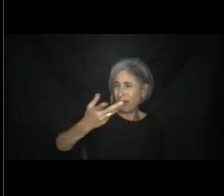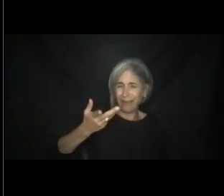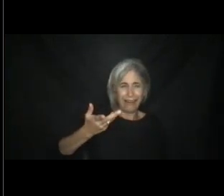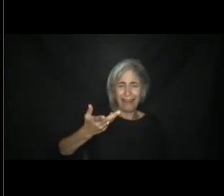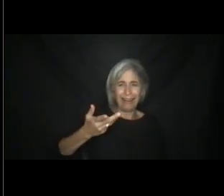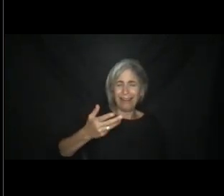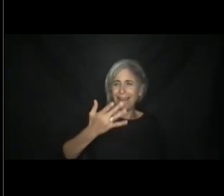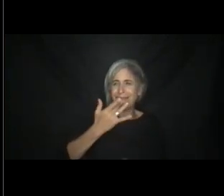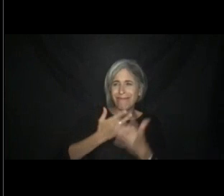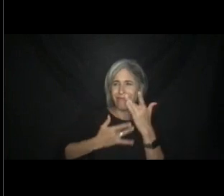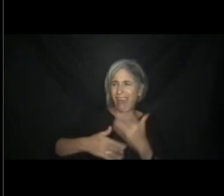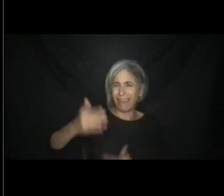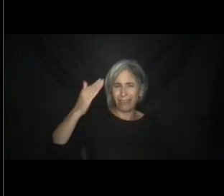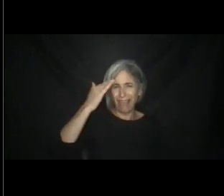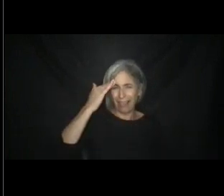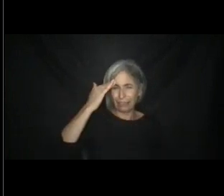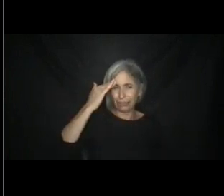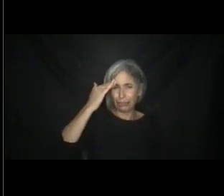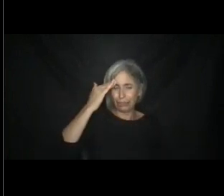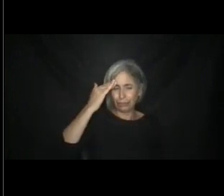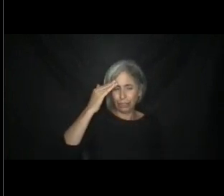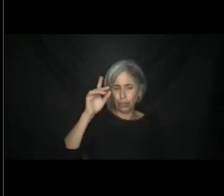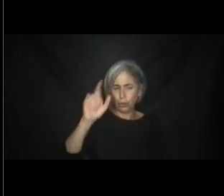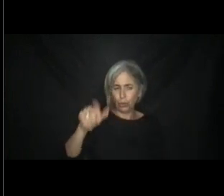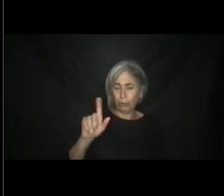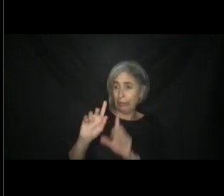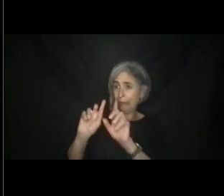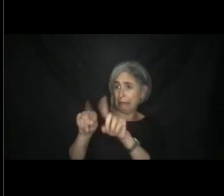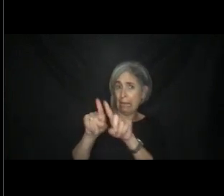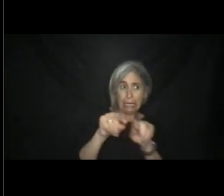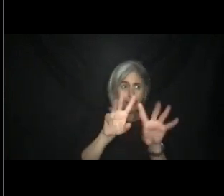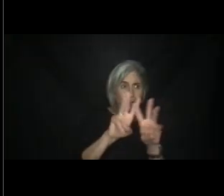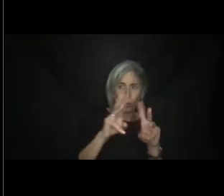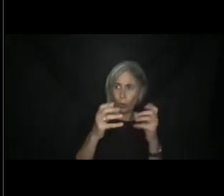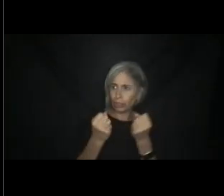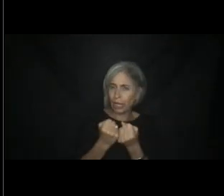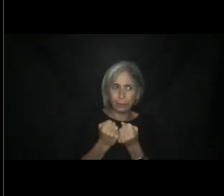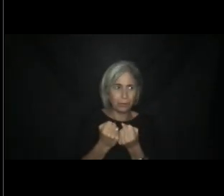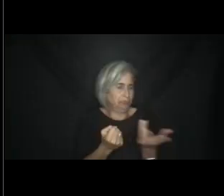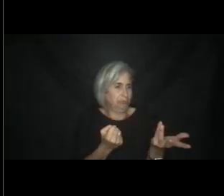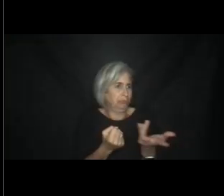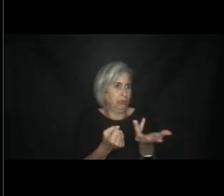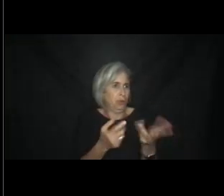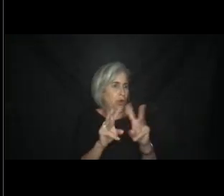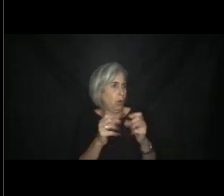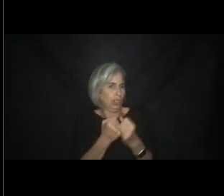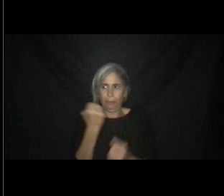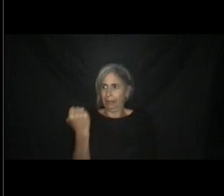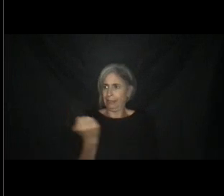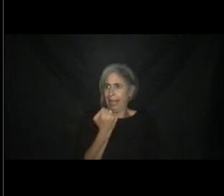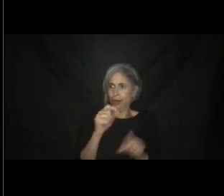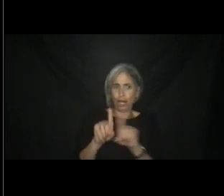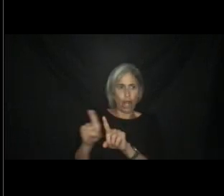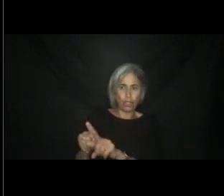lack knowledge. So you guys should be attending these workshops. And I guess you guys just had a workshop Saturday as